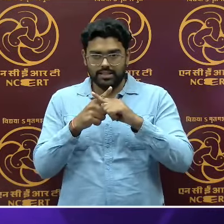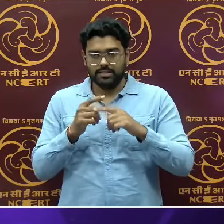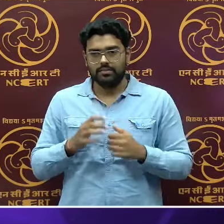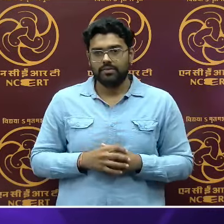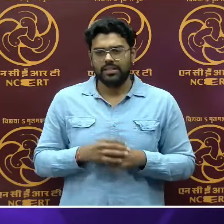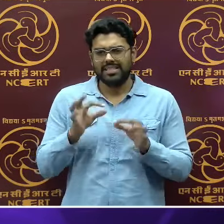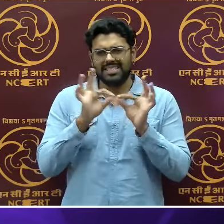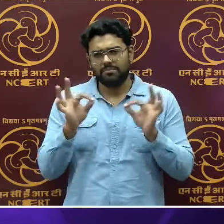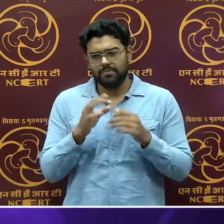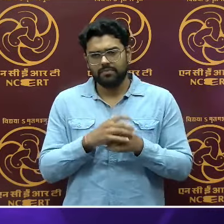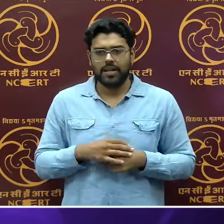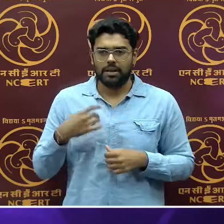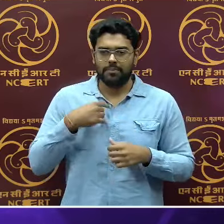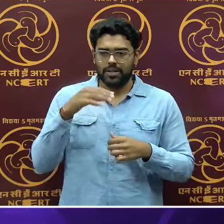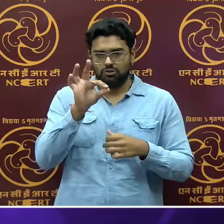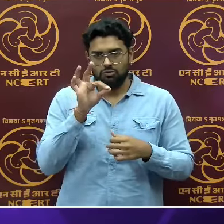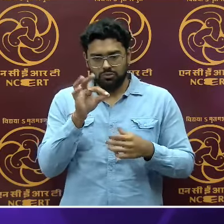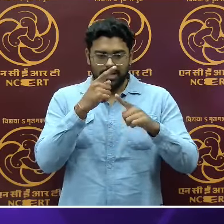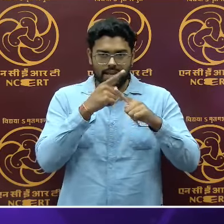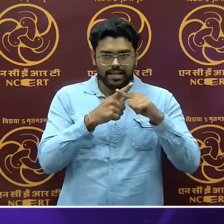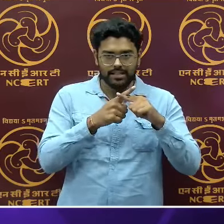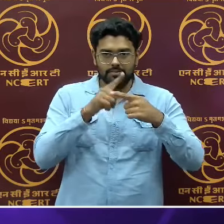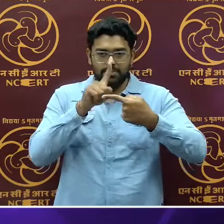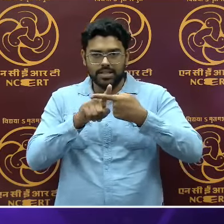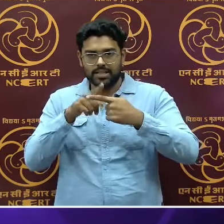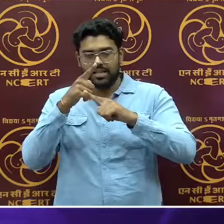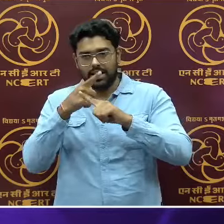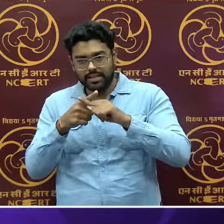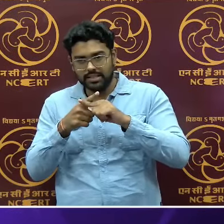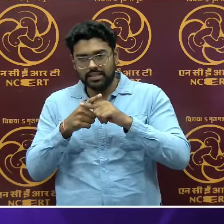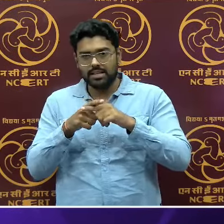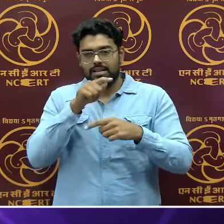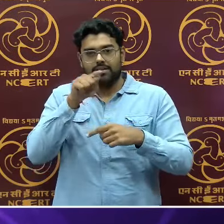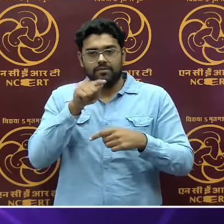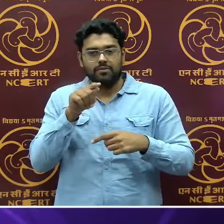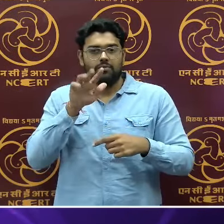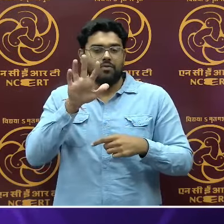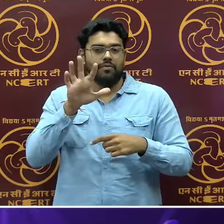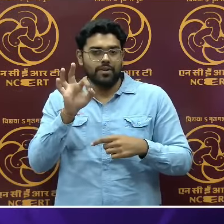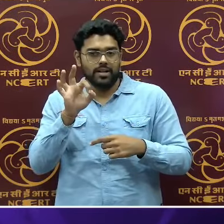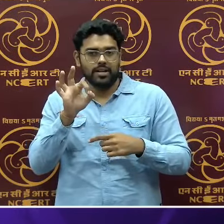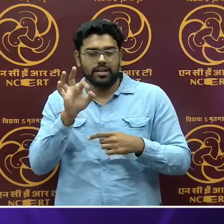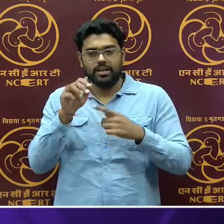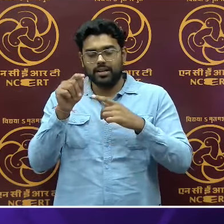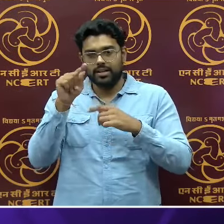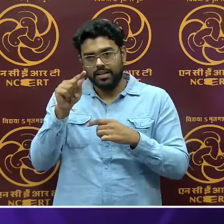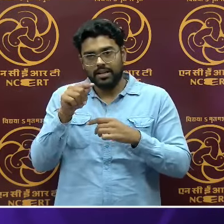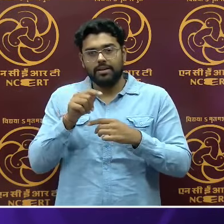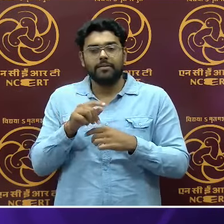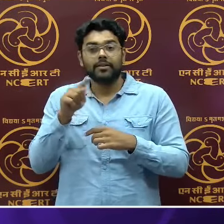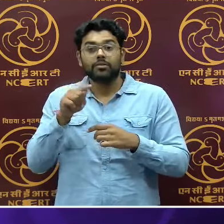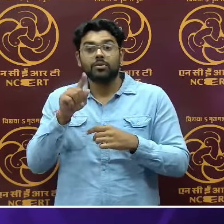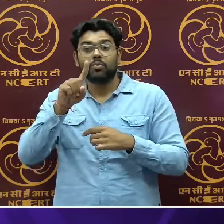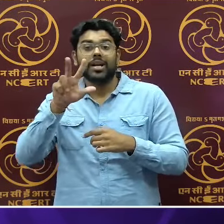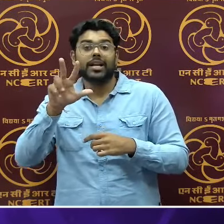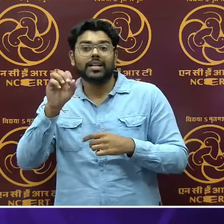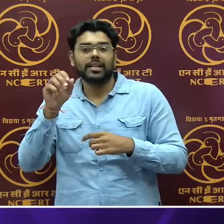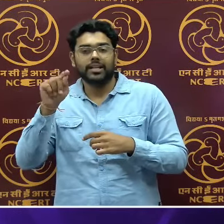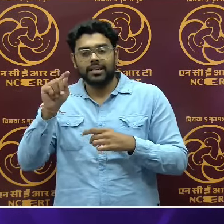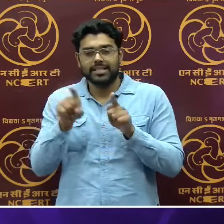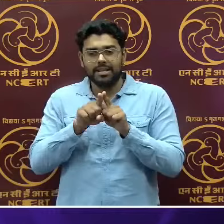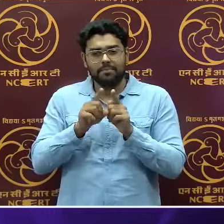simple, I will take angle x plus 50 degrees is equal to 180, because we have already done one